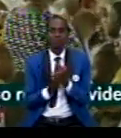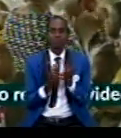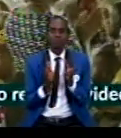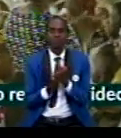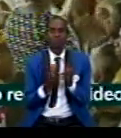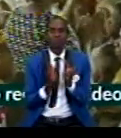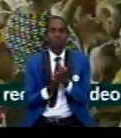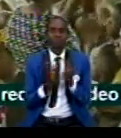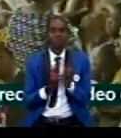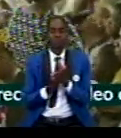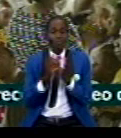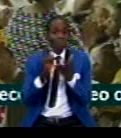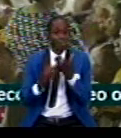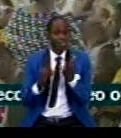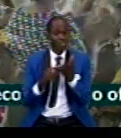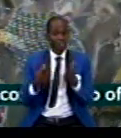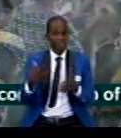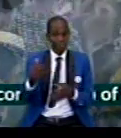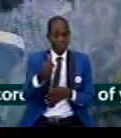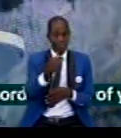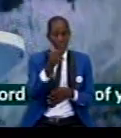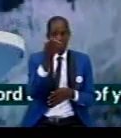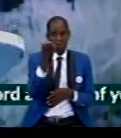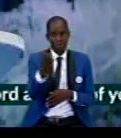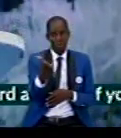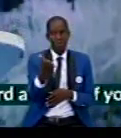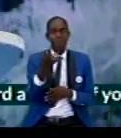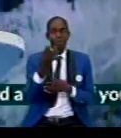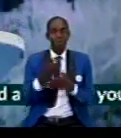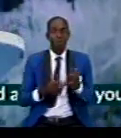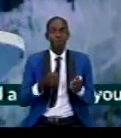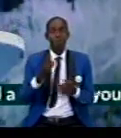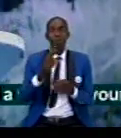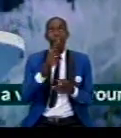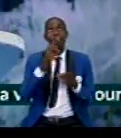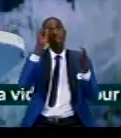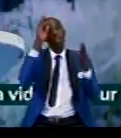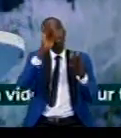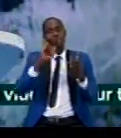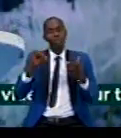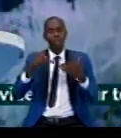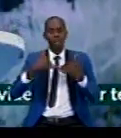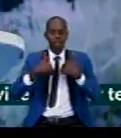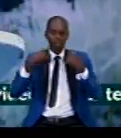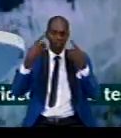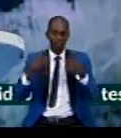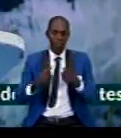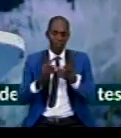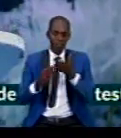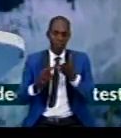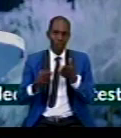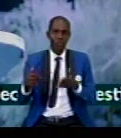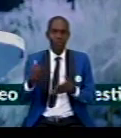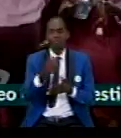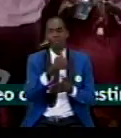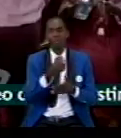are expecting has happened. Check yourself. And you come out to the left-hand side here.